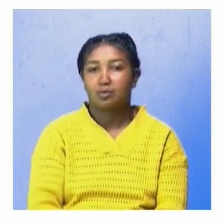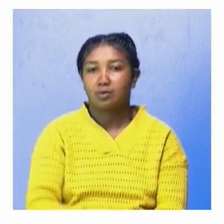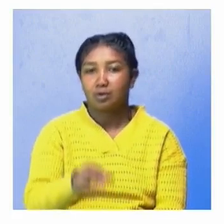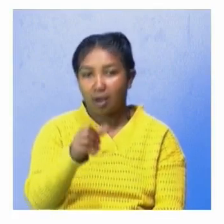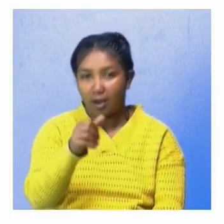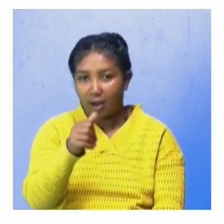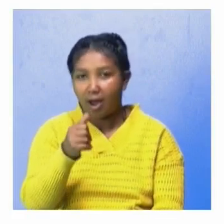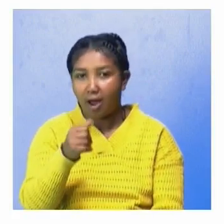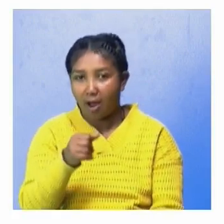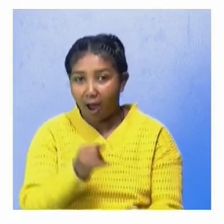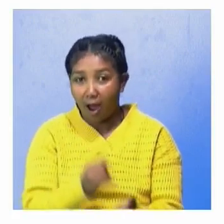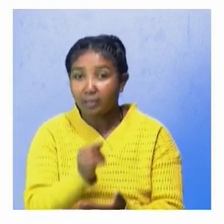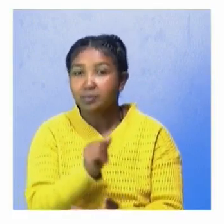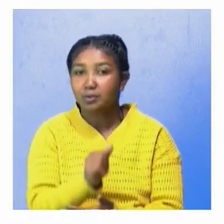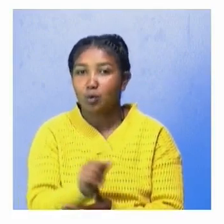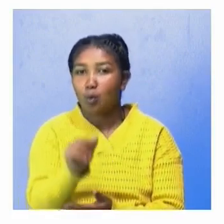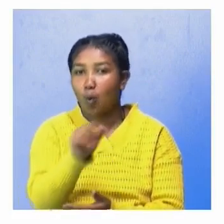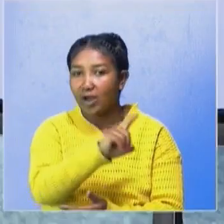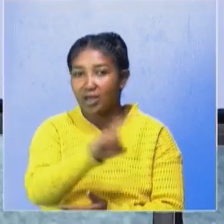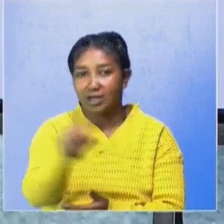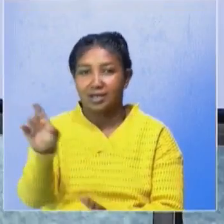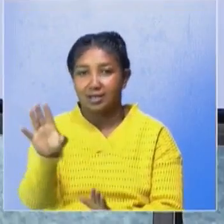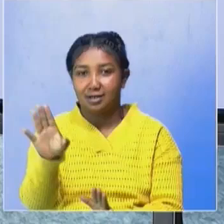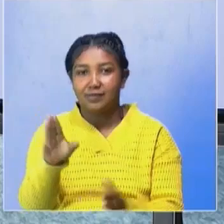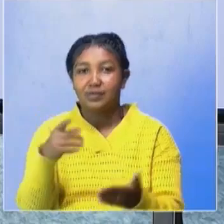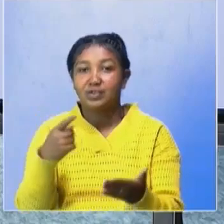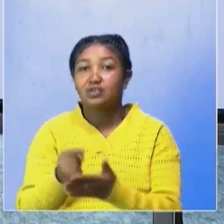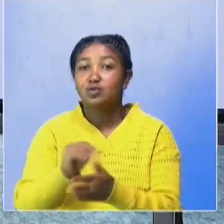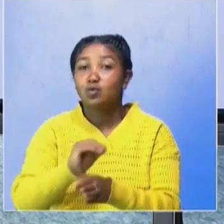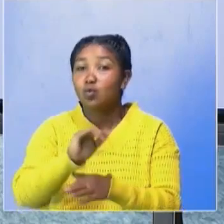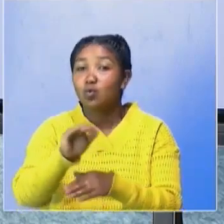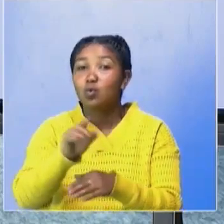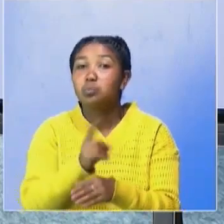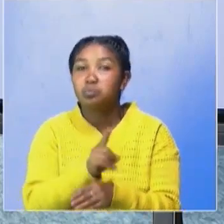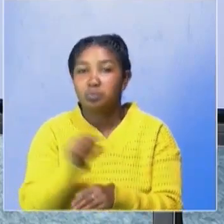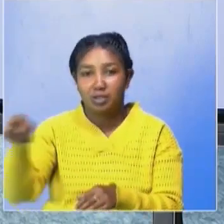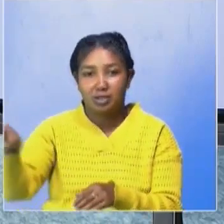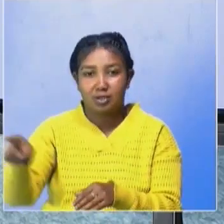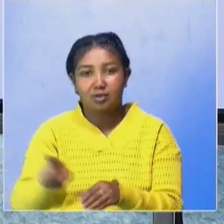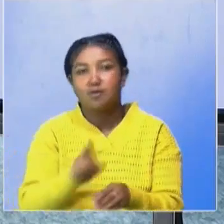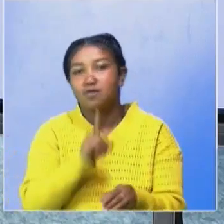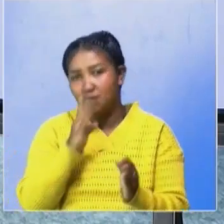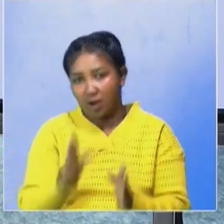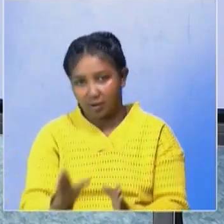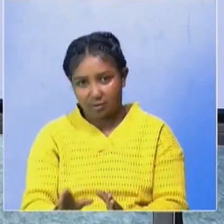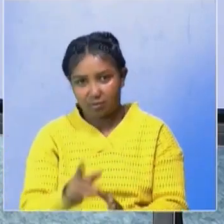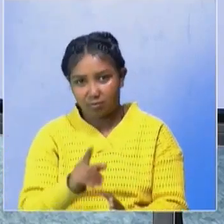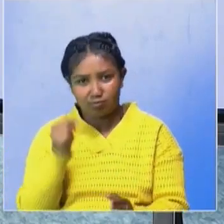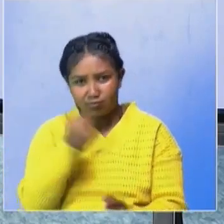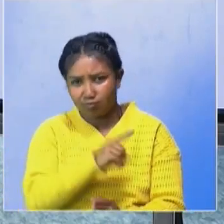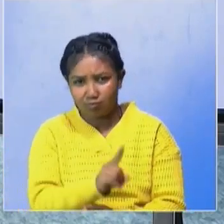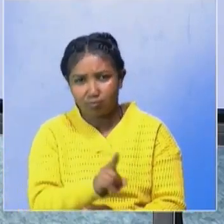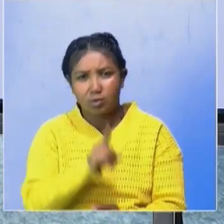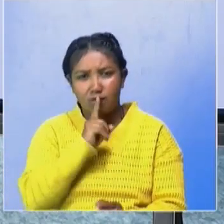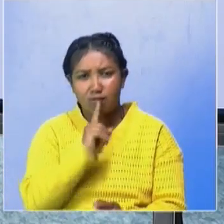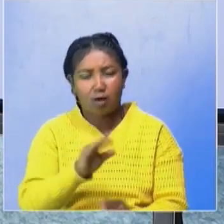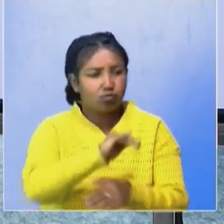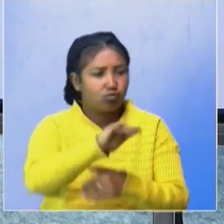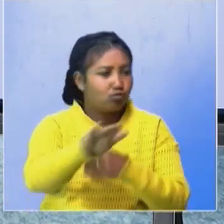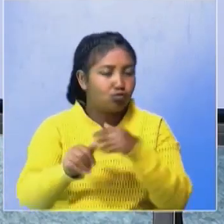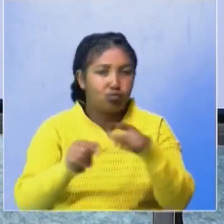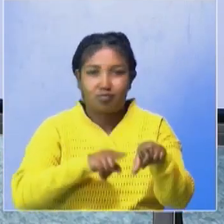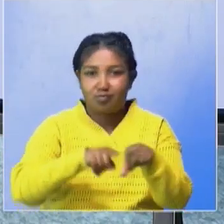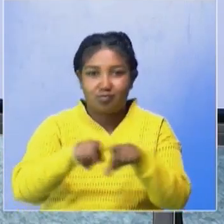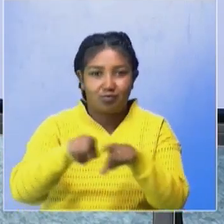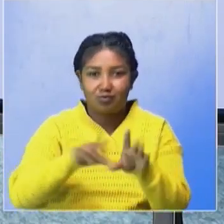100 degrees Celsius. This is also what? The fact. This is also what? The